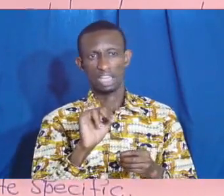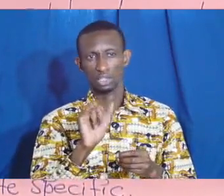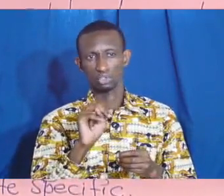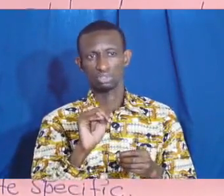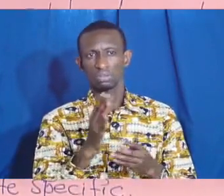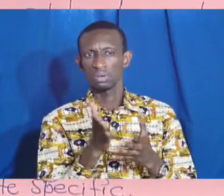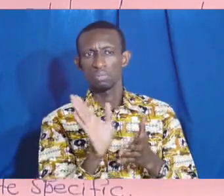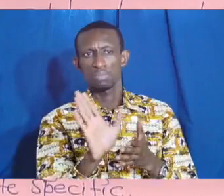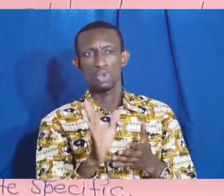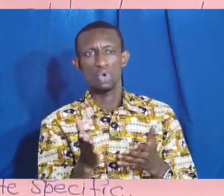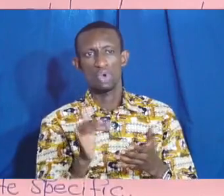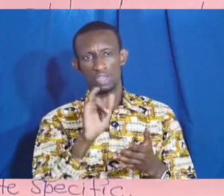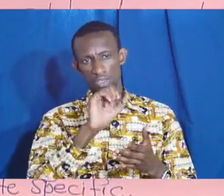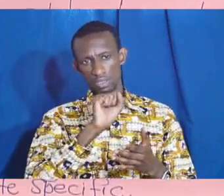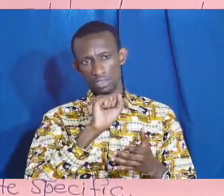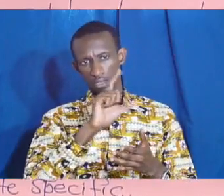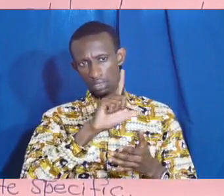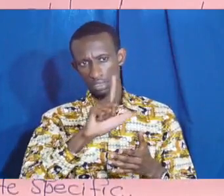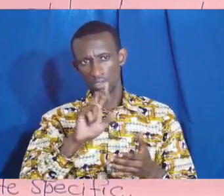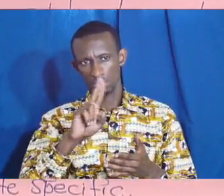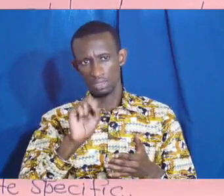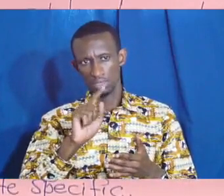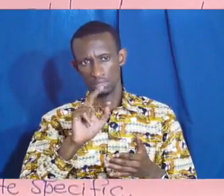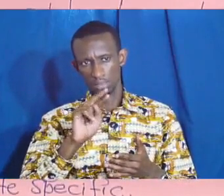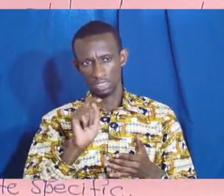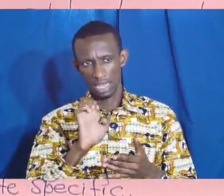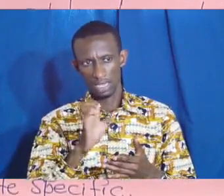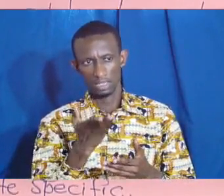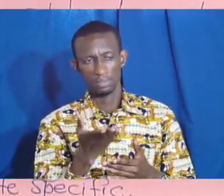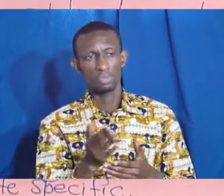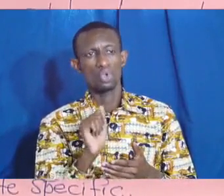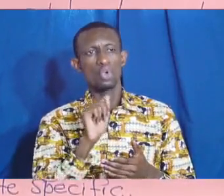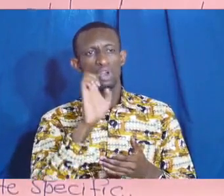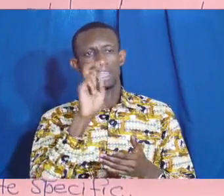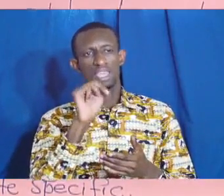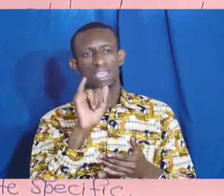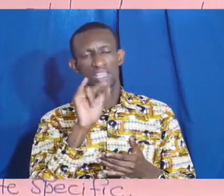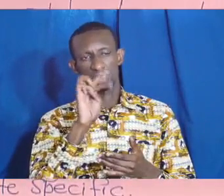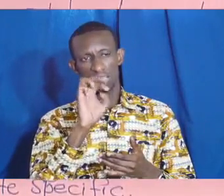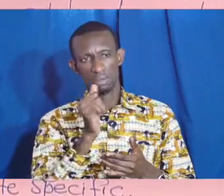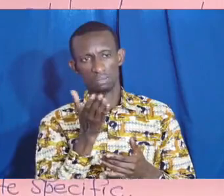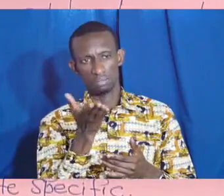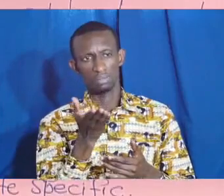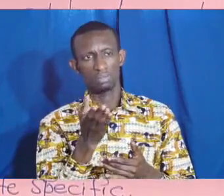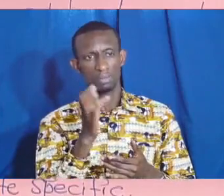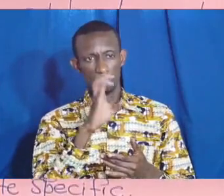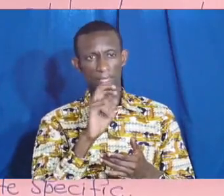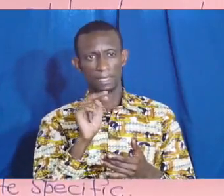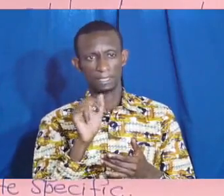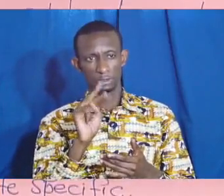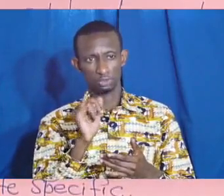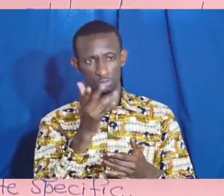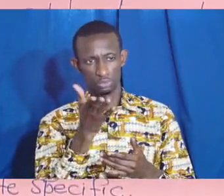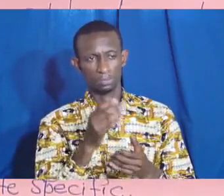reaction. Number 4, which is the last number, is trying to ask you to explain why enzymes are said to be substrate specific.